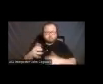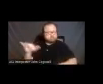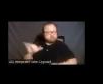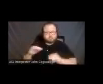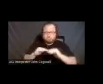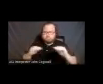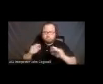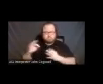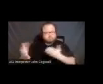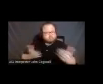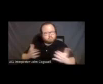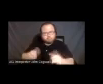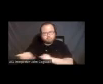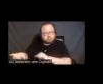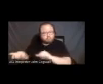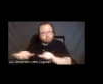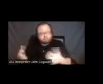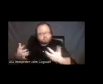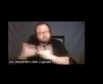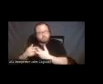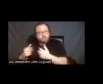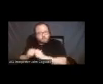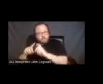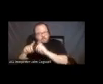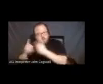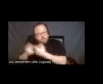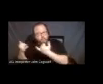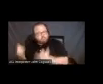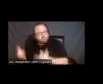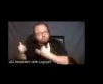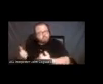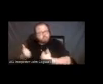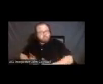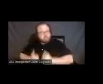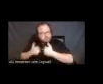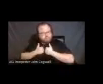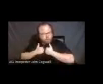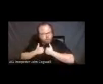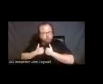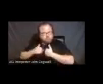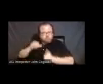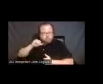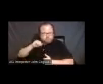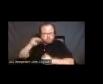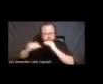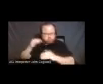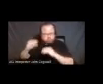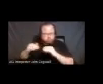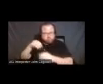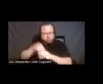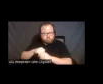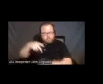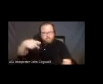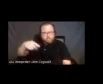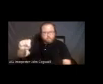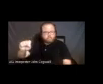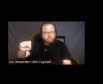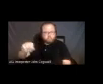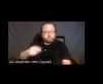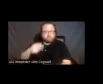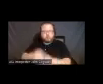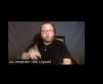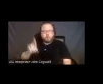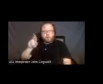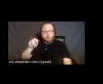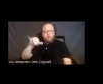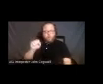level of services comparable to the department's existing adult residential facility located in Palm Springs, called Roy's Desert